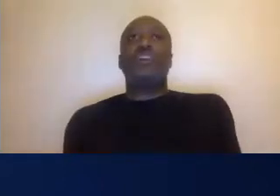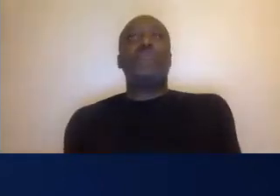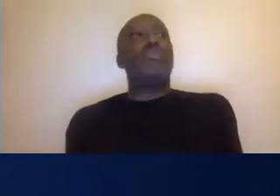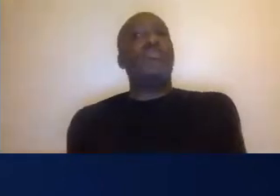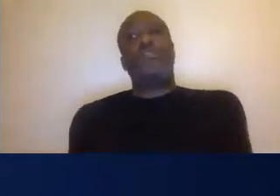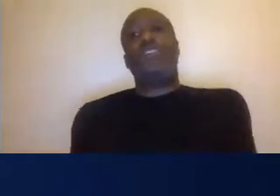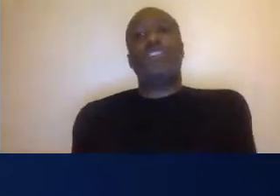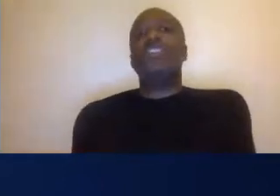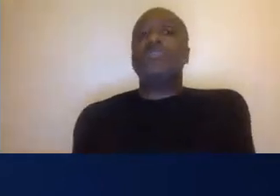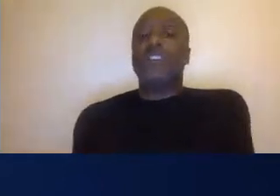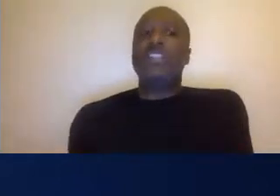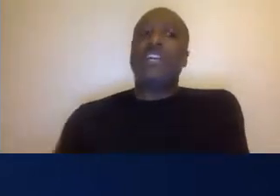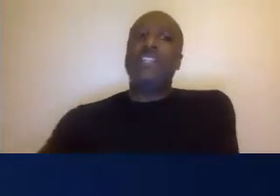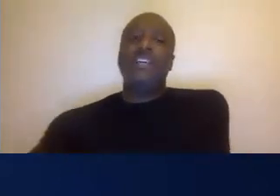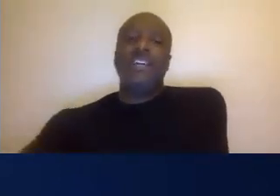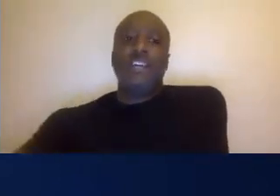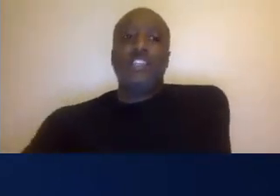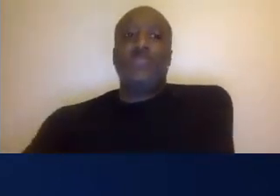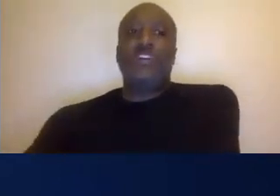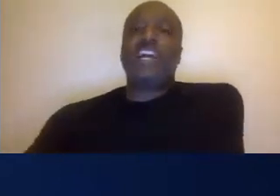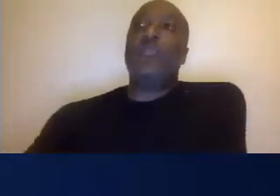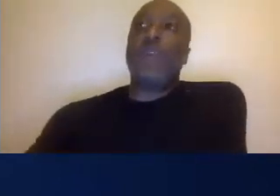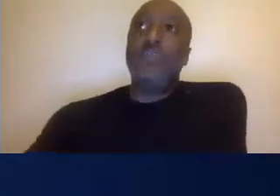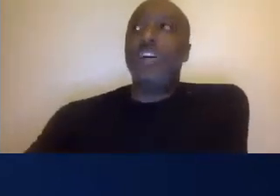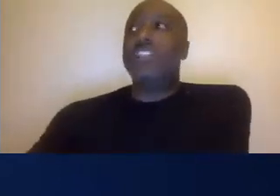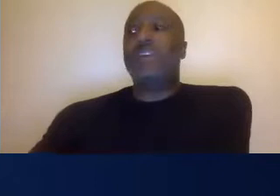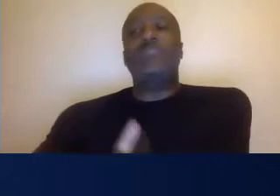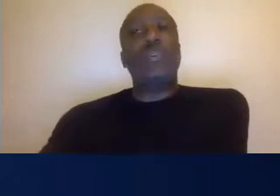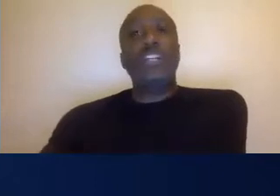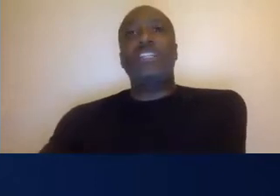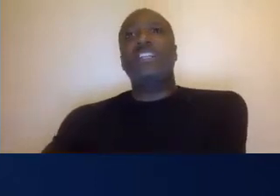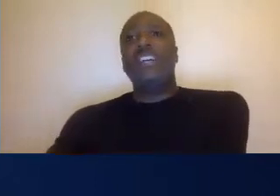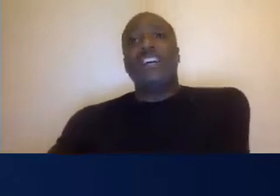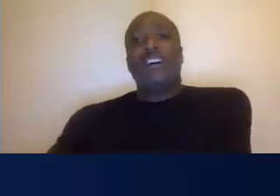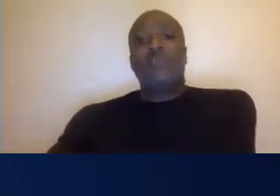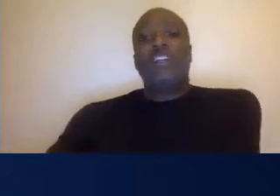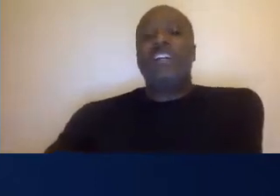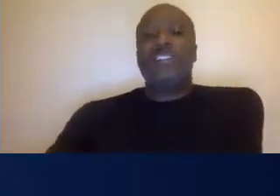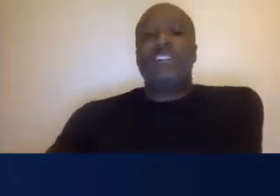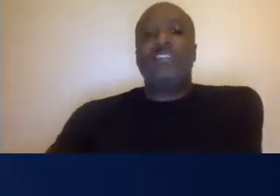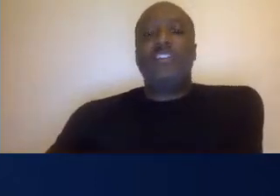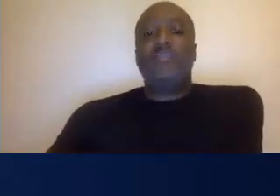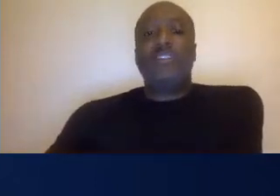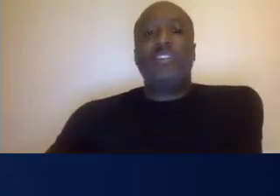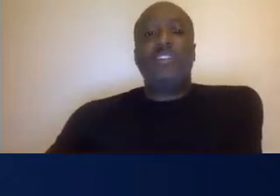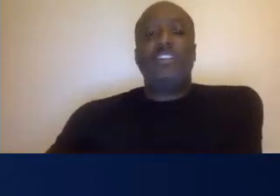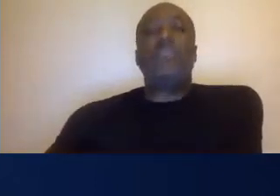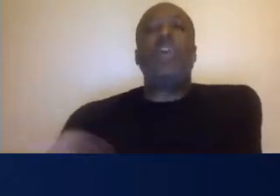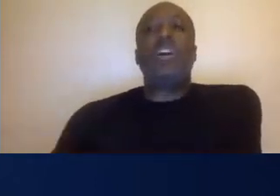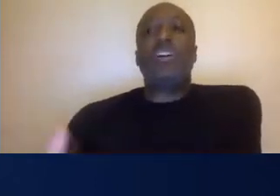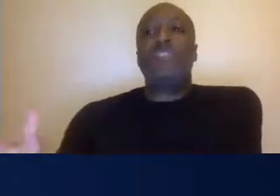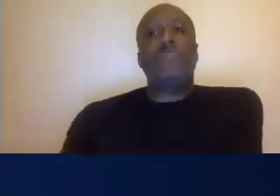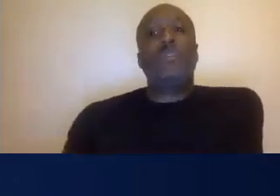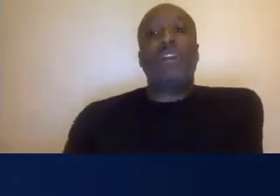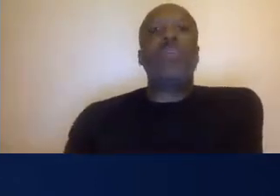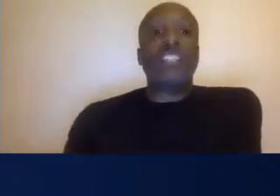too, for a few years. It's a very exciting experience. I ran once and I was appointed, but it's a part